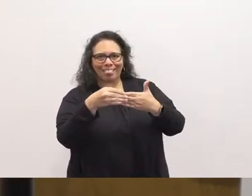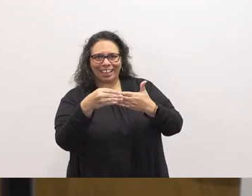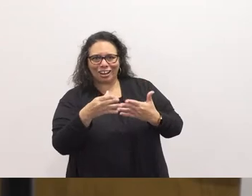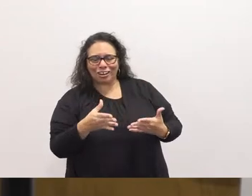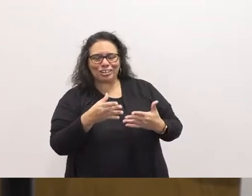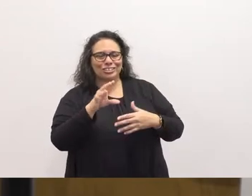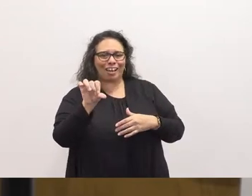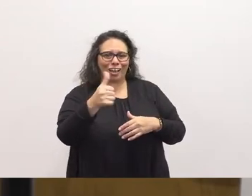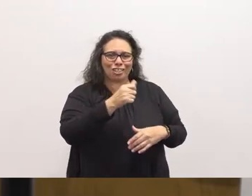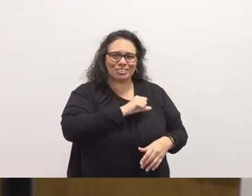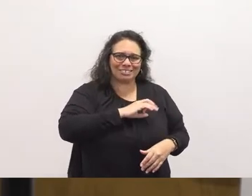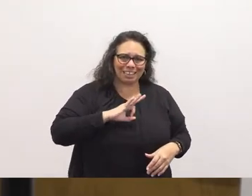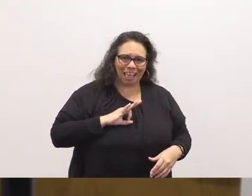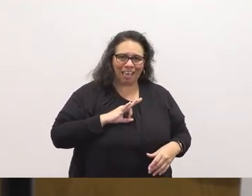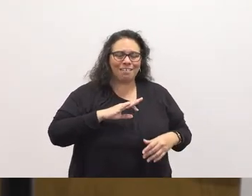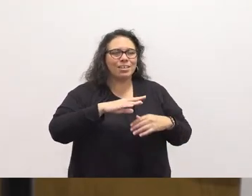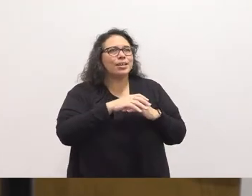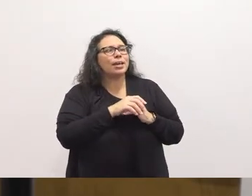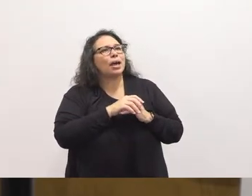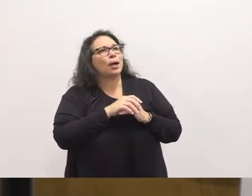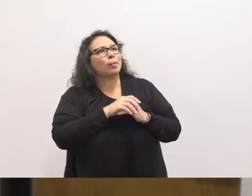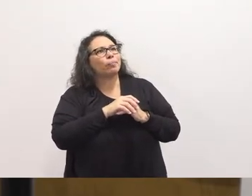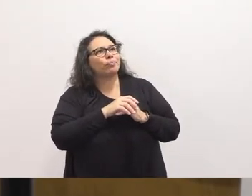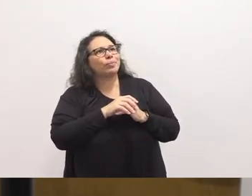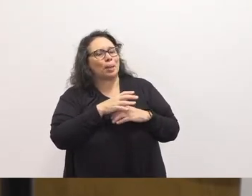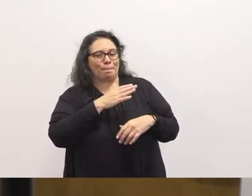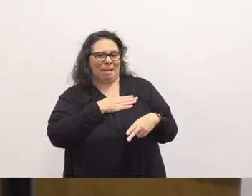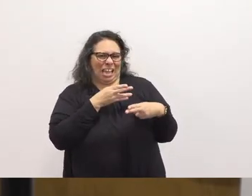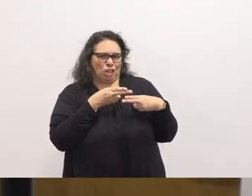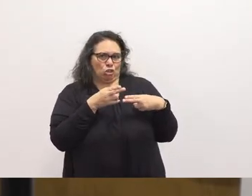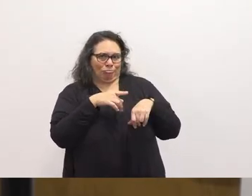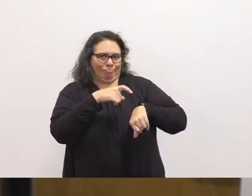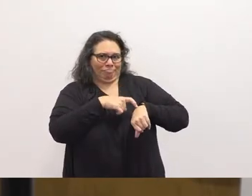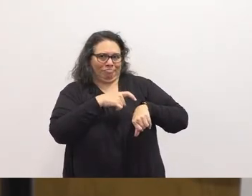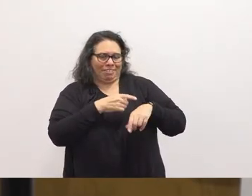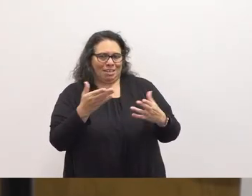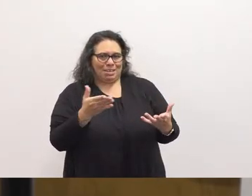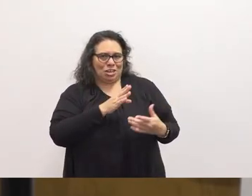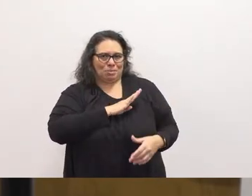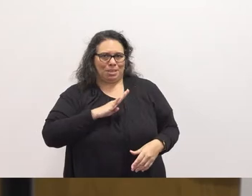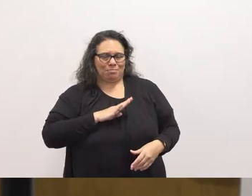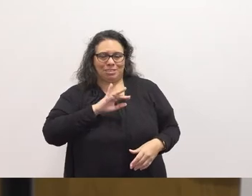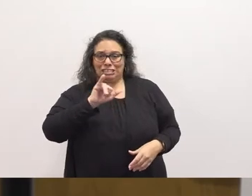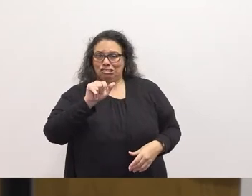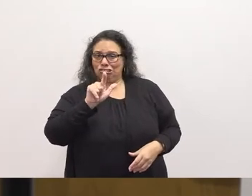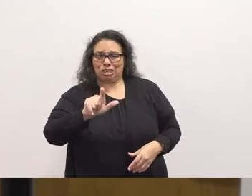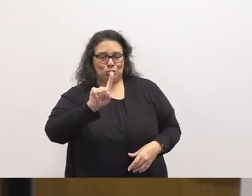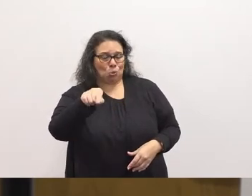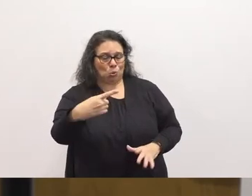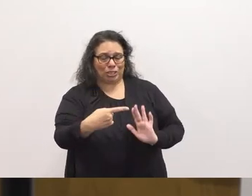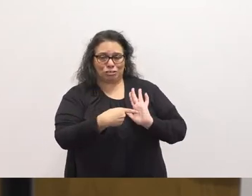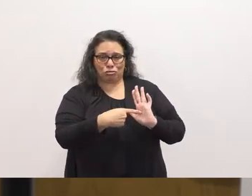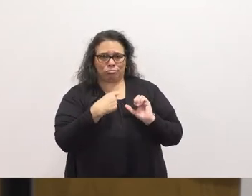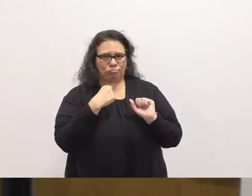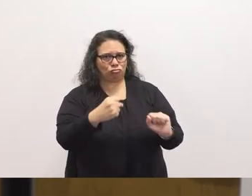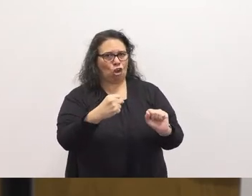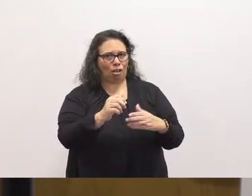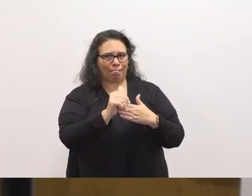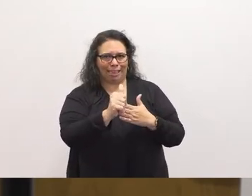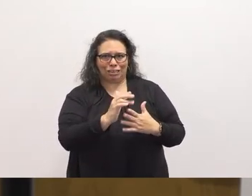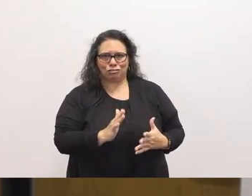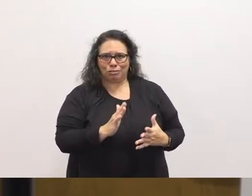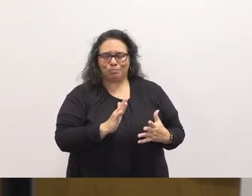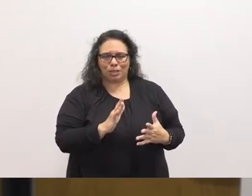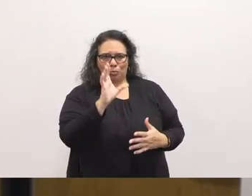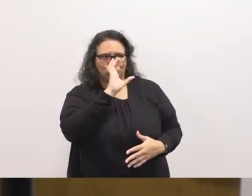staff, to that, with my short tenure here on the board, Jill has only shown the strong leadership that we've